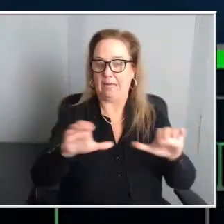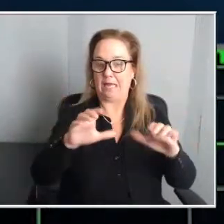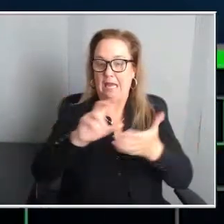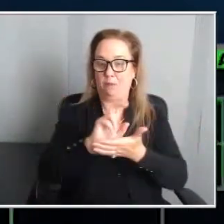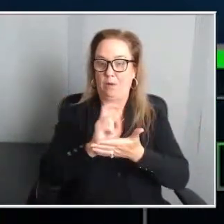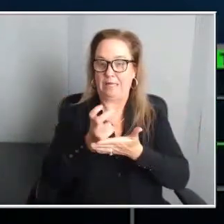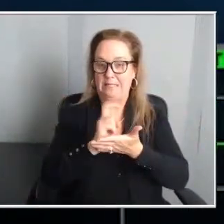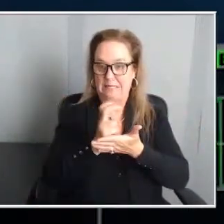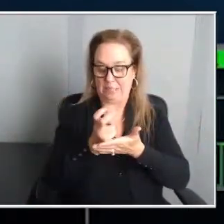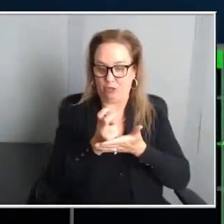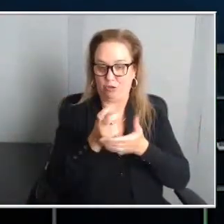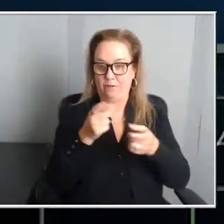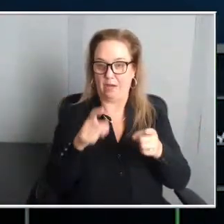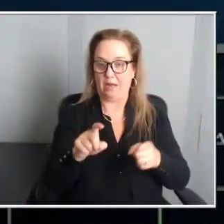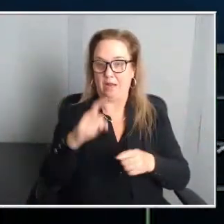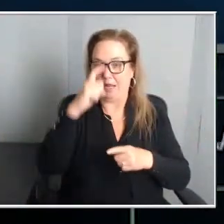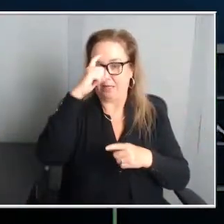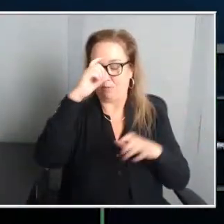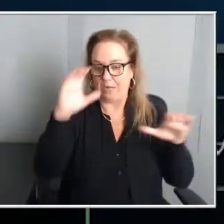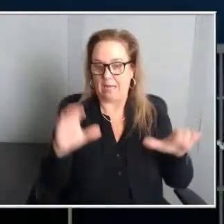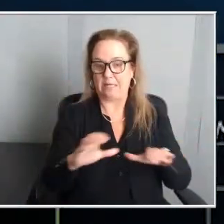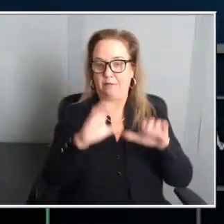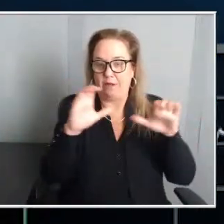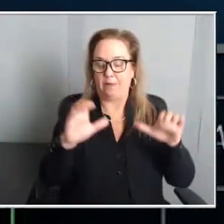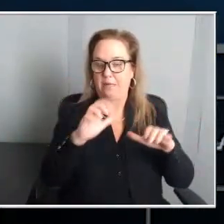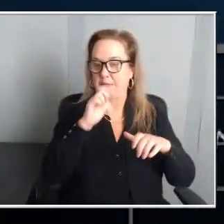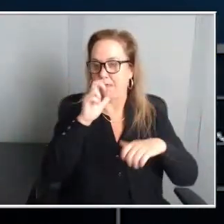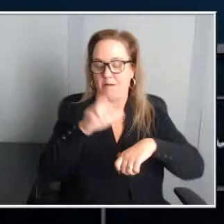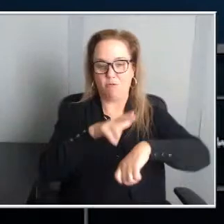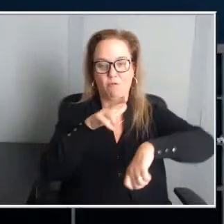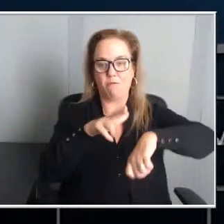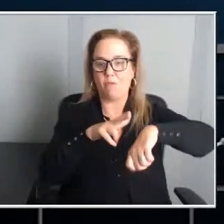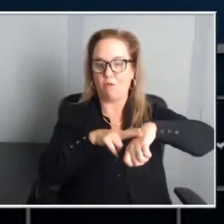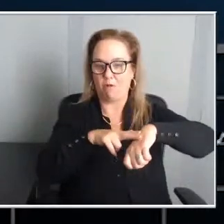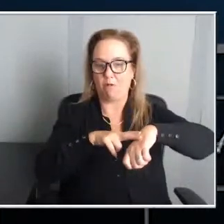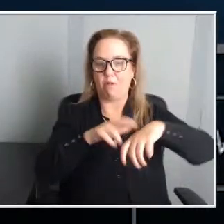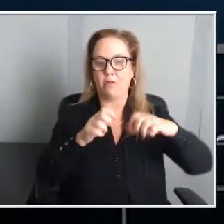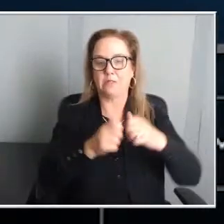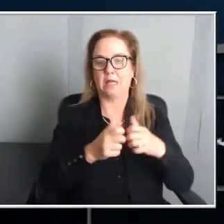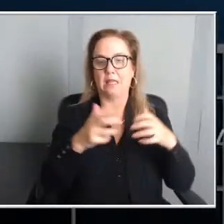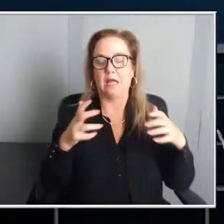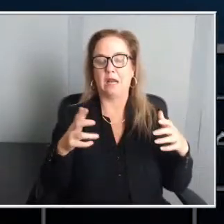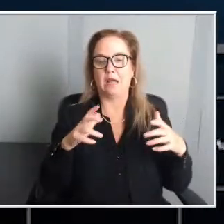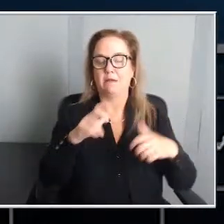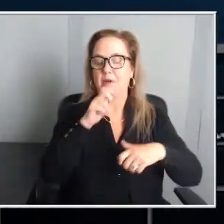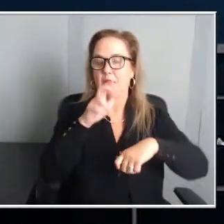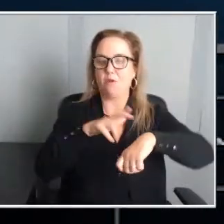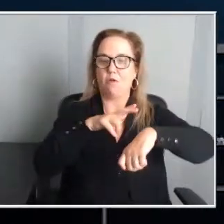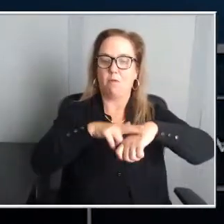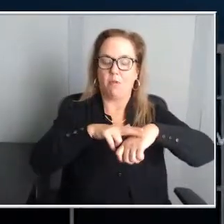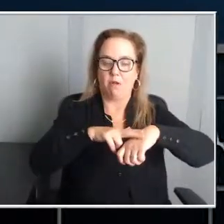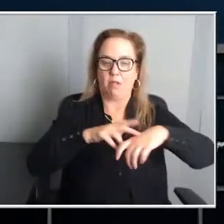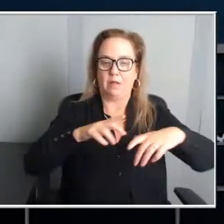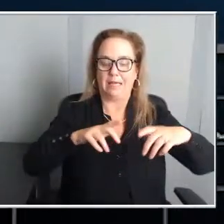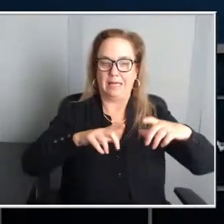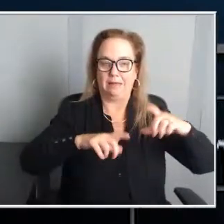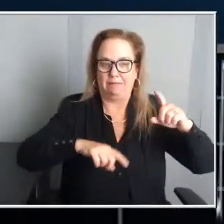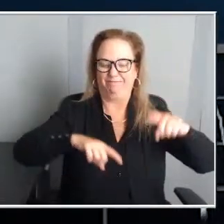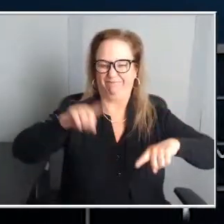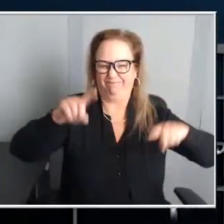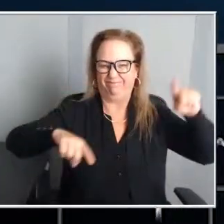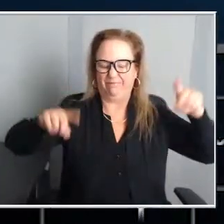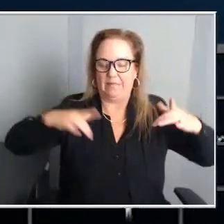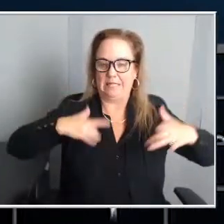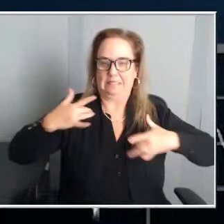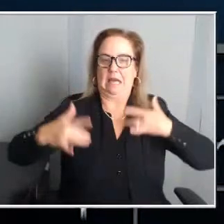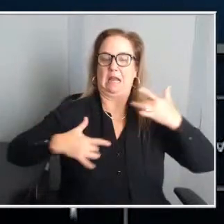event, the brain activity becomes very abnormal. There is a lot of abnormal, very excitable activity that